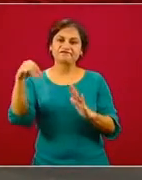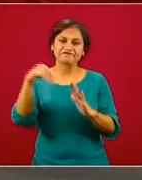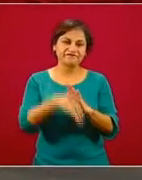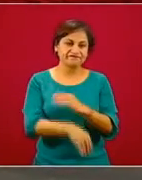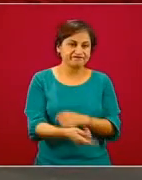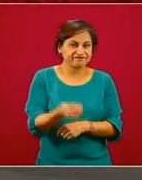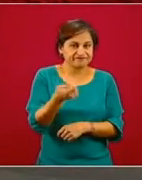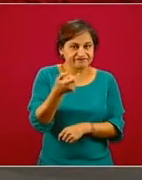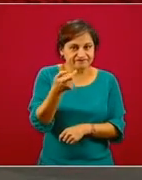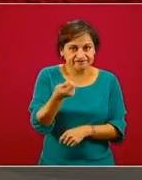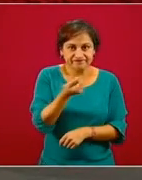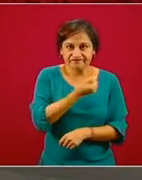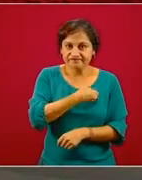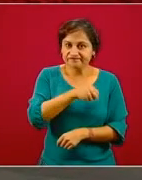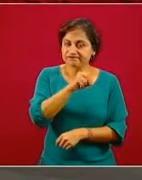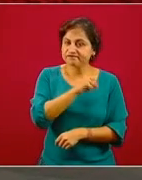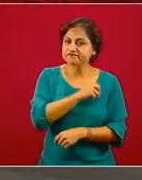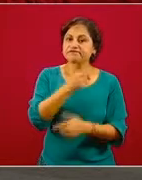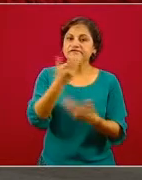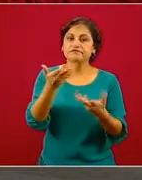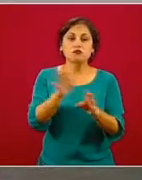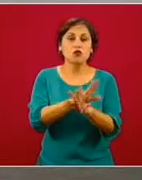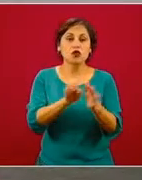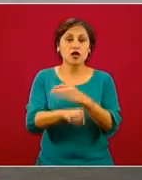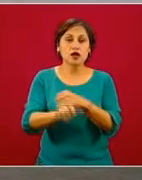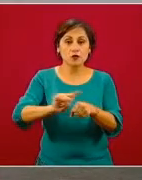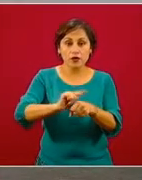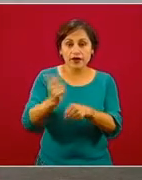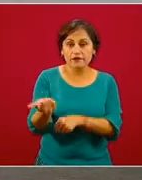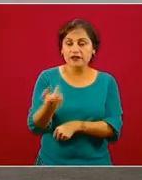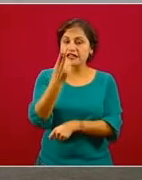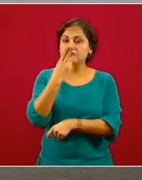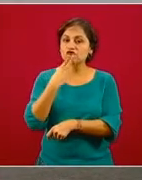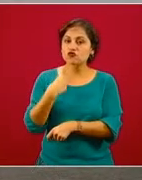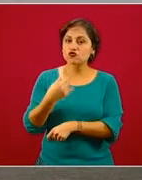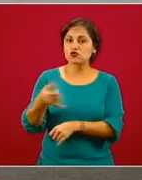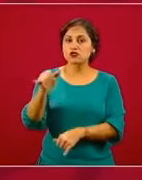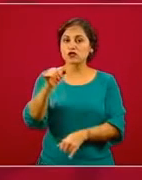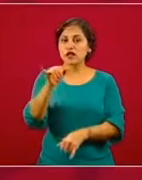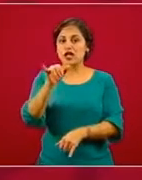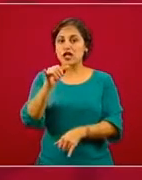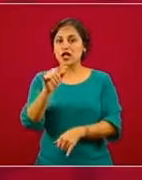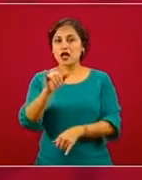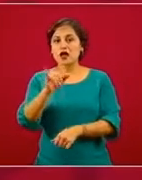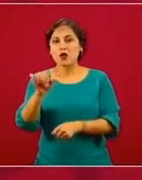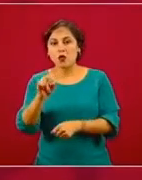to an oversupply of bad quality